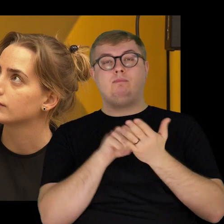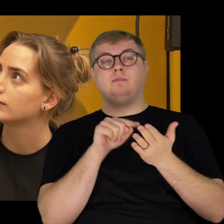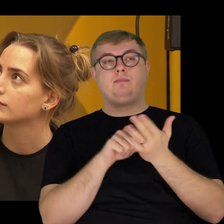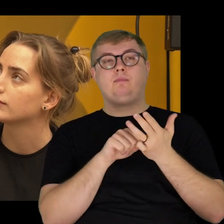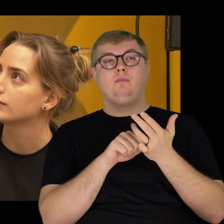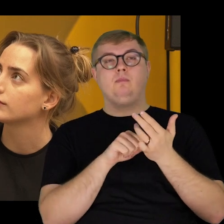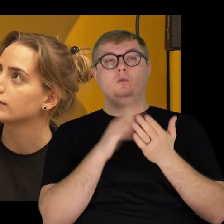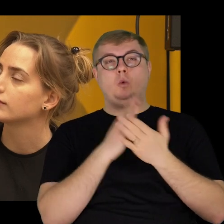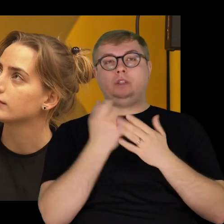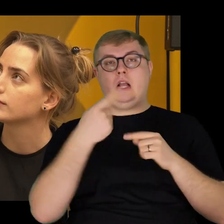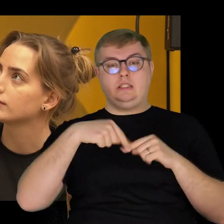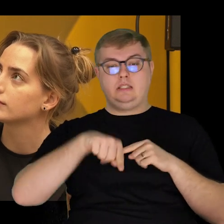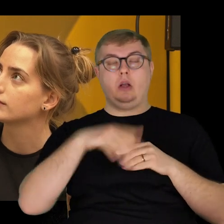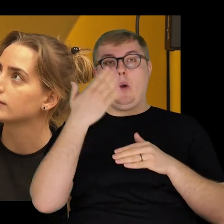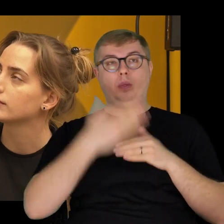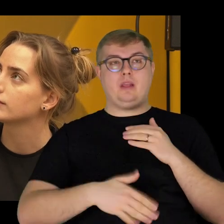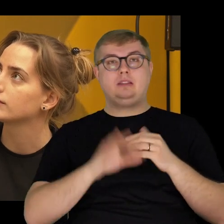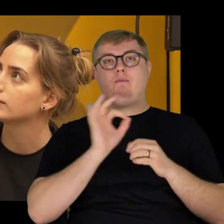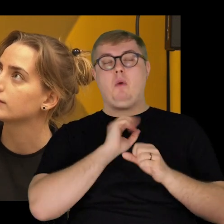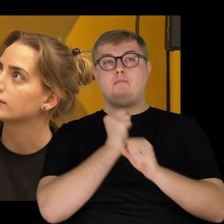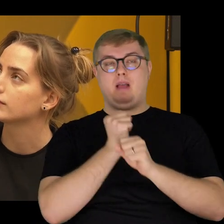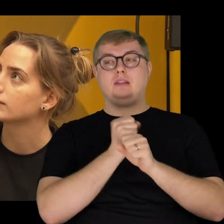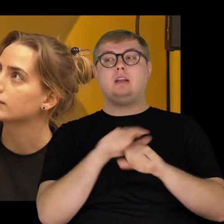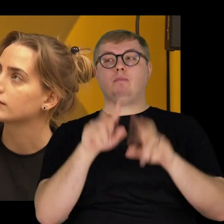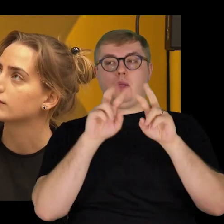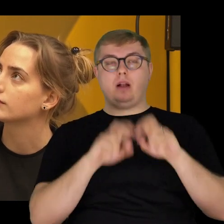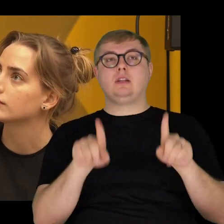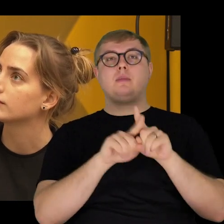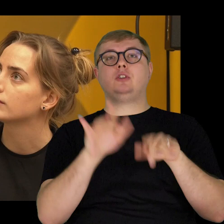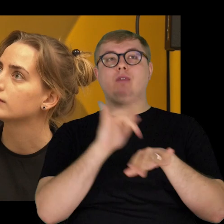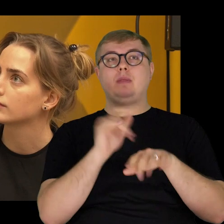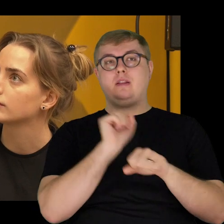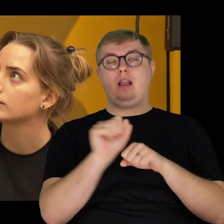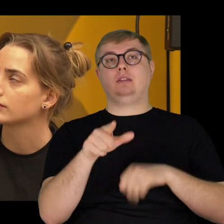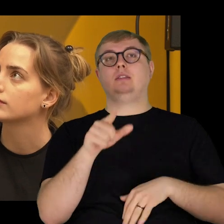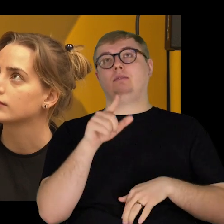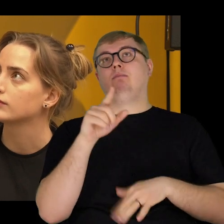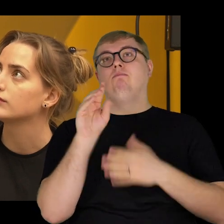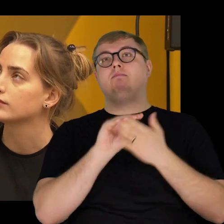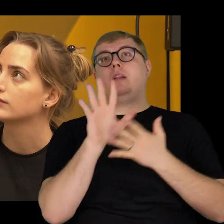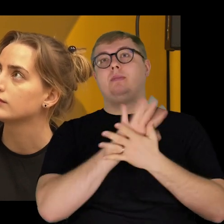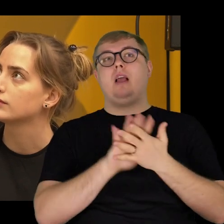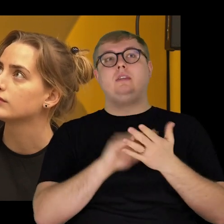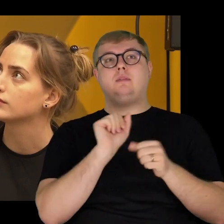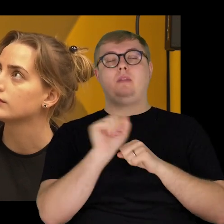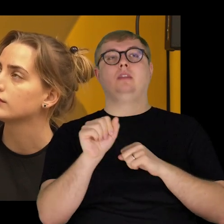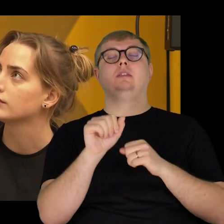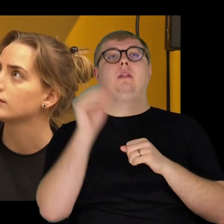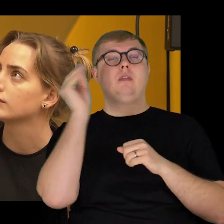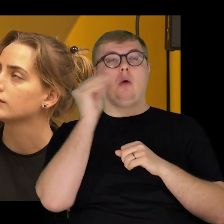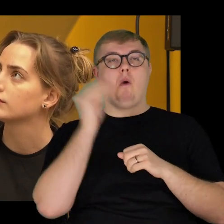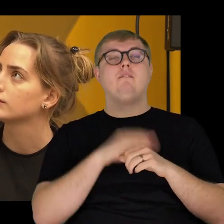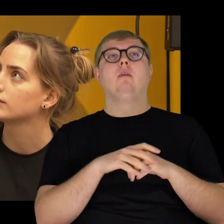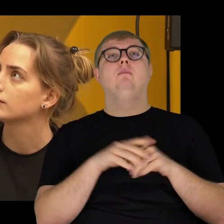your analysis, you have an outcome, and maybe it's also like when you're writing text or scientific papers about something, it's